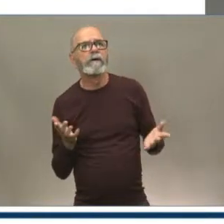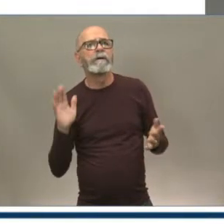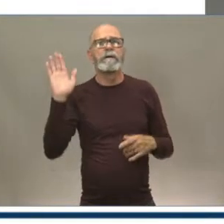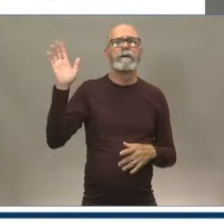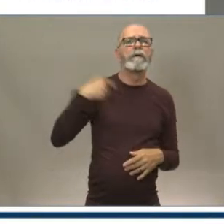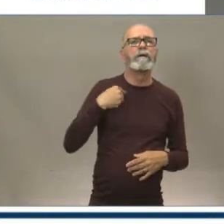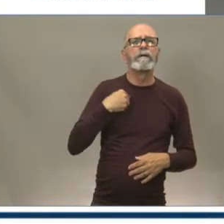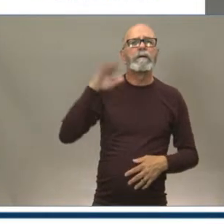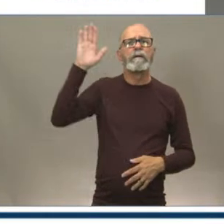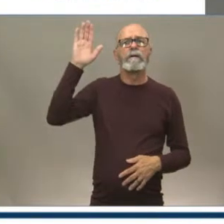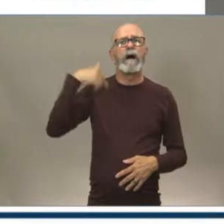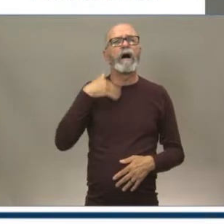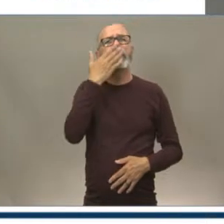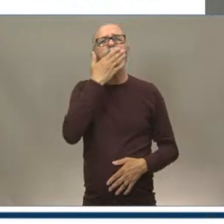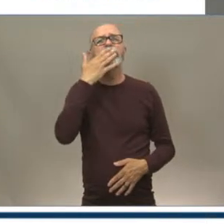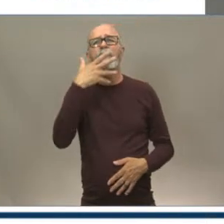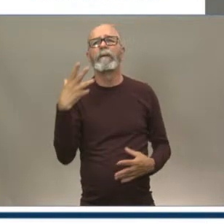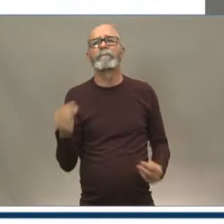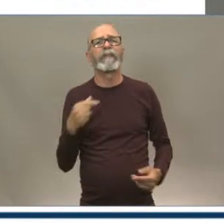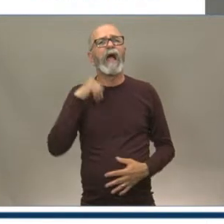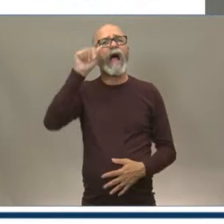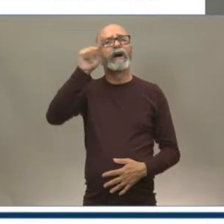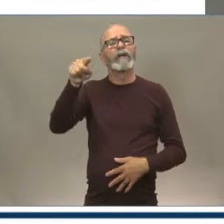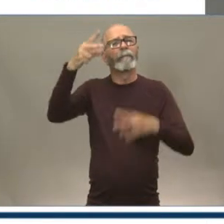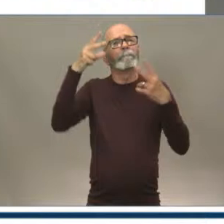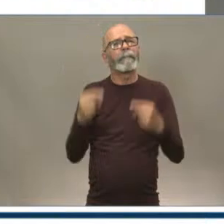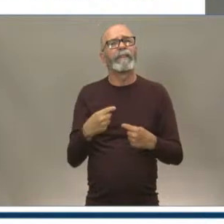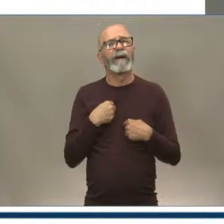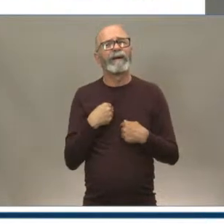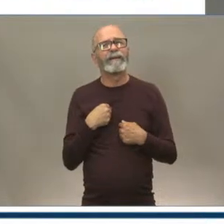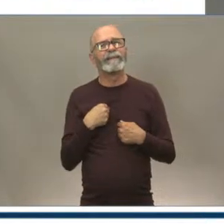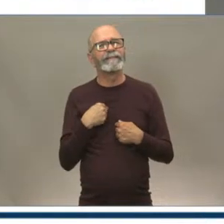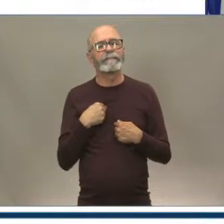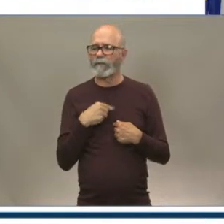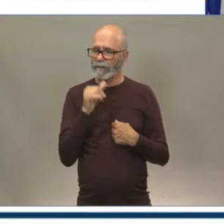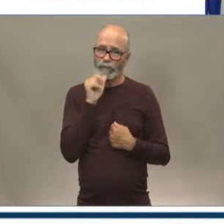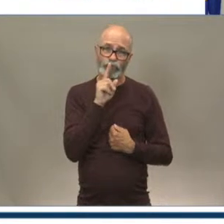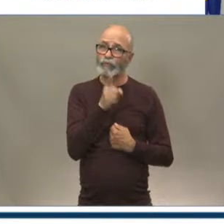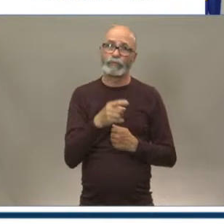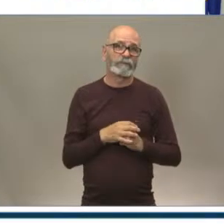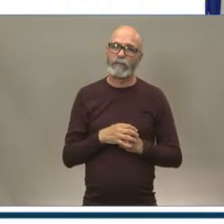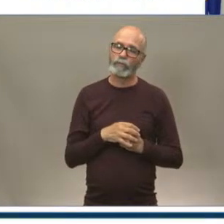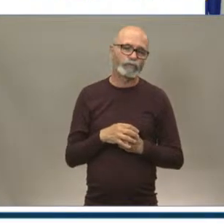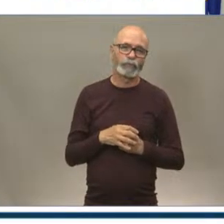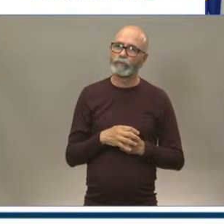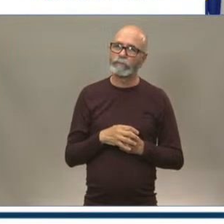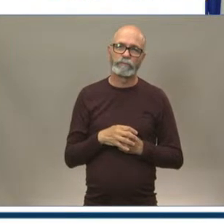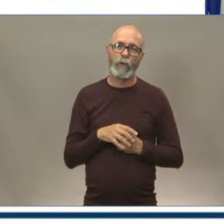in Amherst and Cumberland County is actually wrong. Go ahead with your follow-up, Daryl.